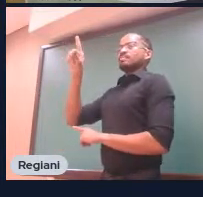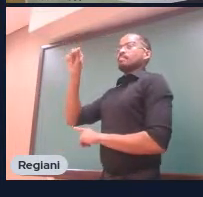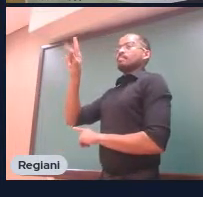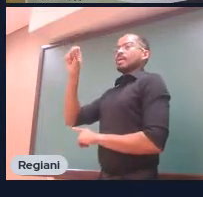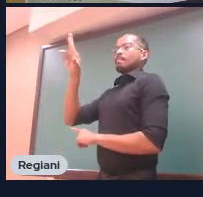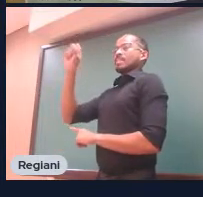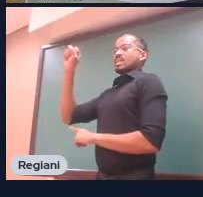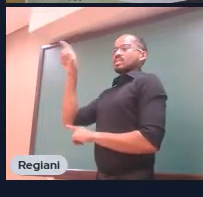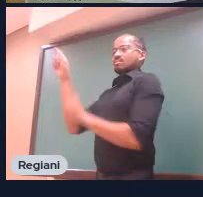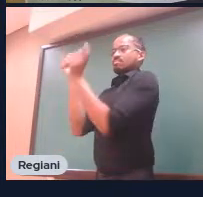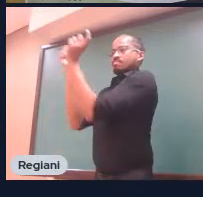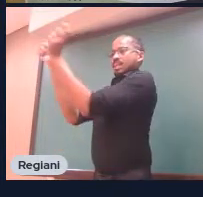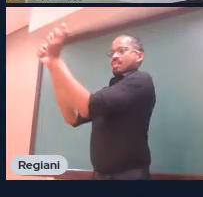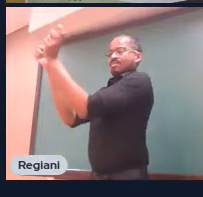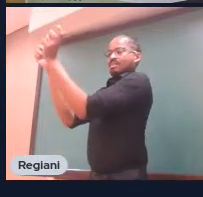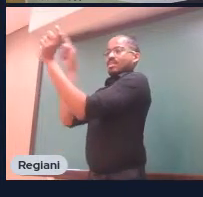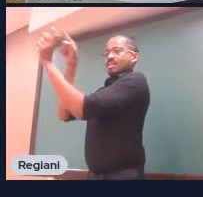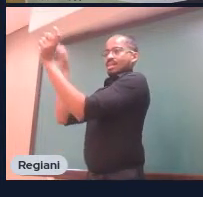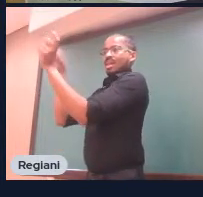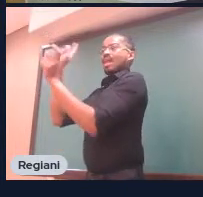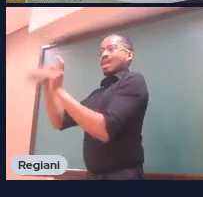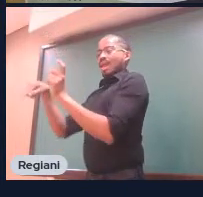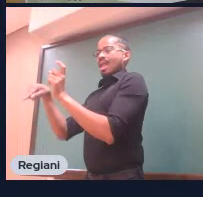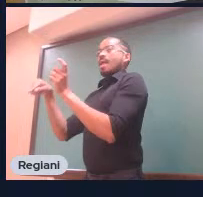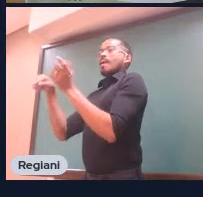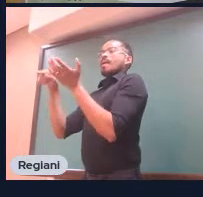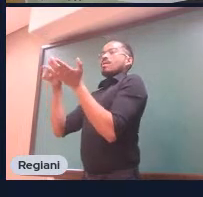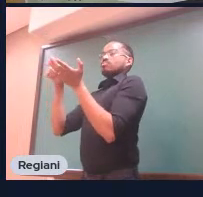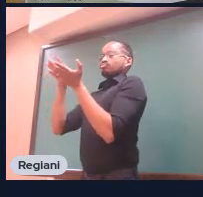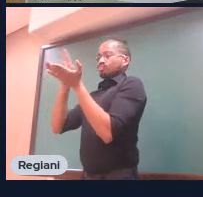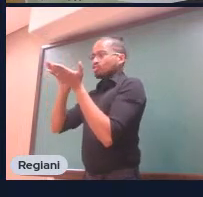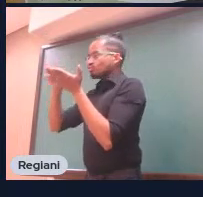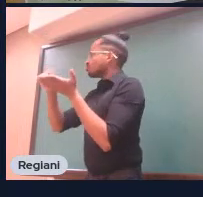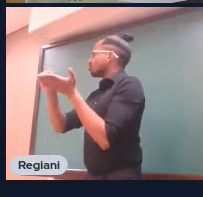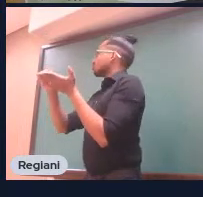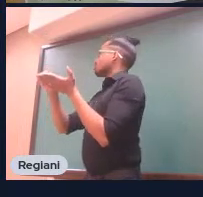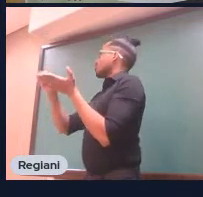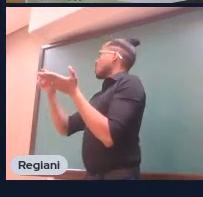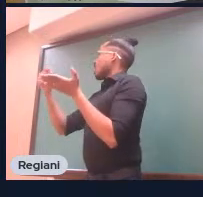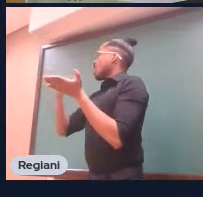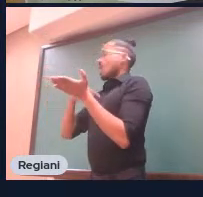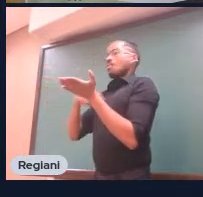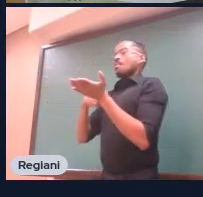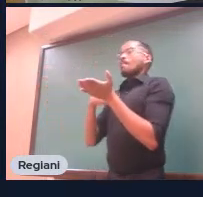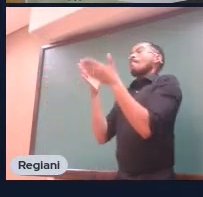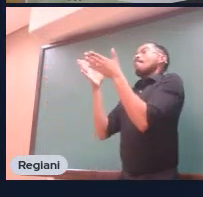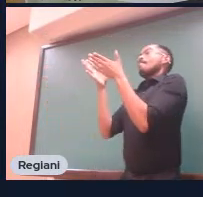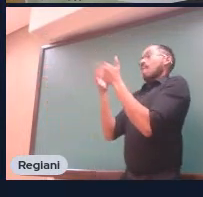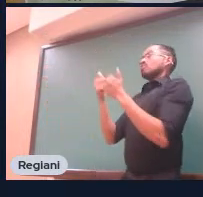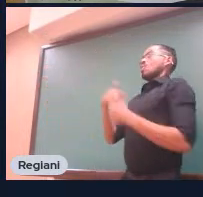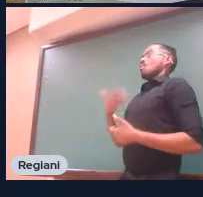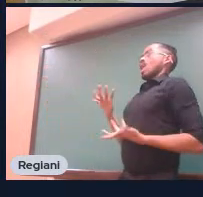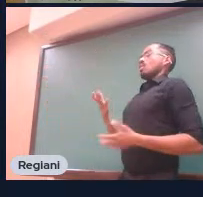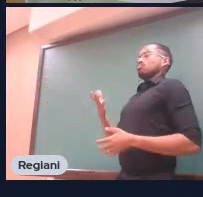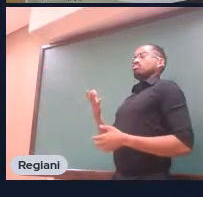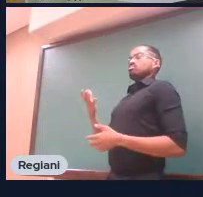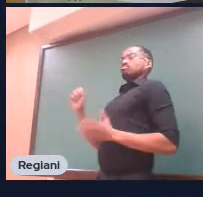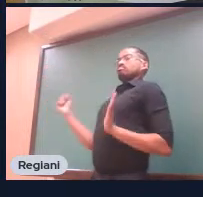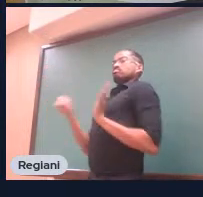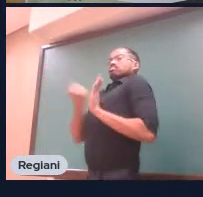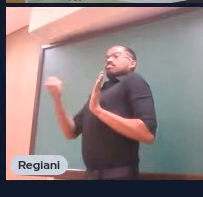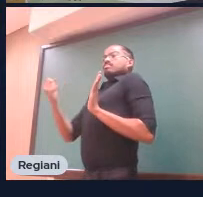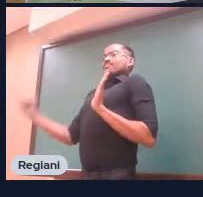are papers declaring the intention filed by an applicant for citizenship as the first step to become